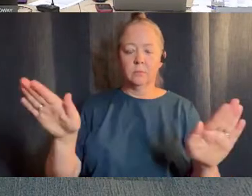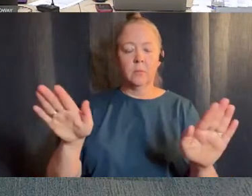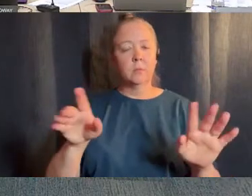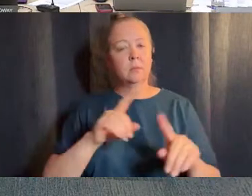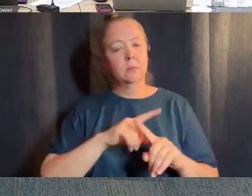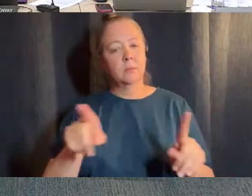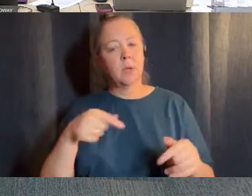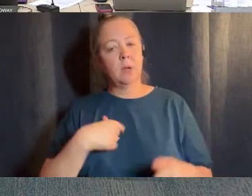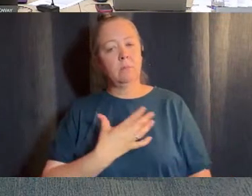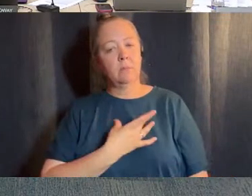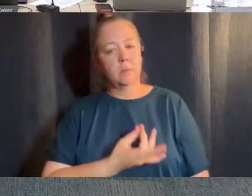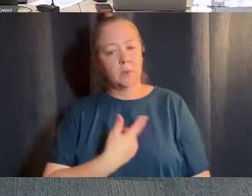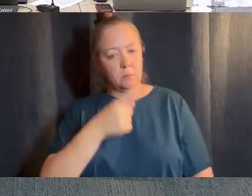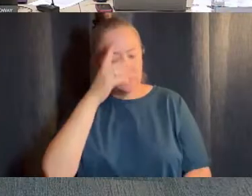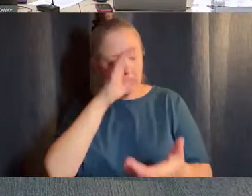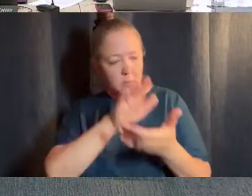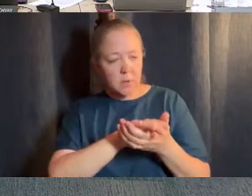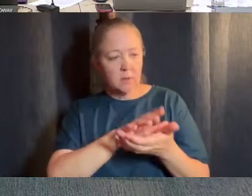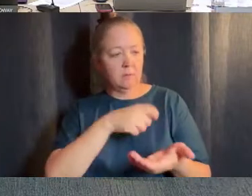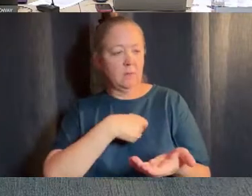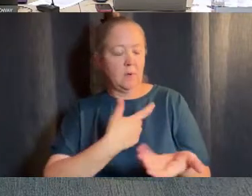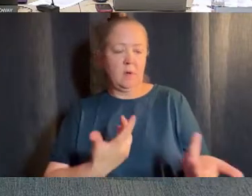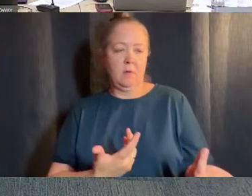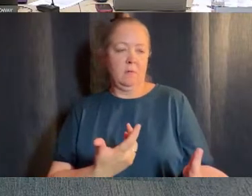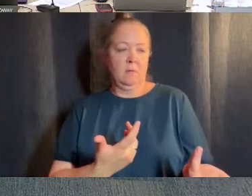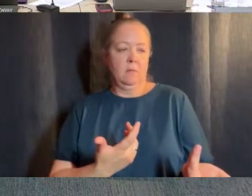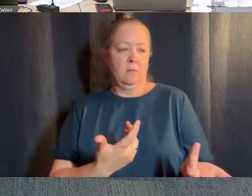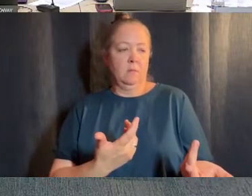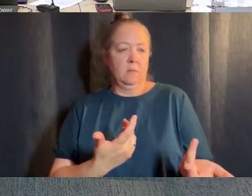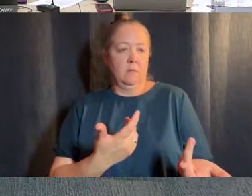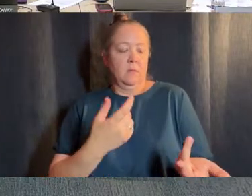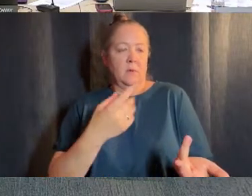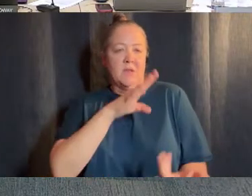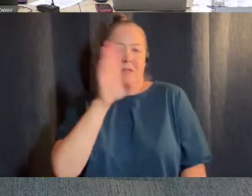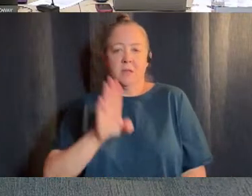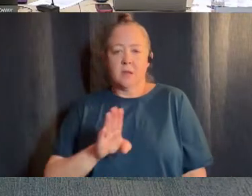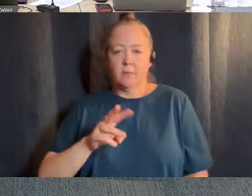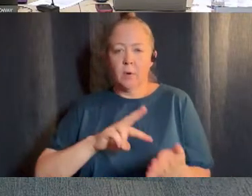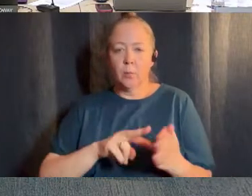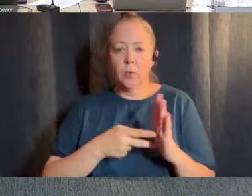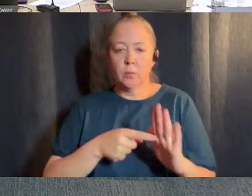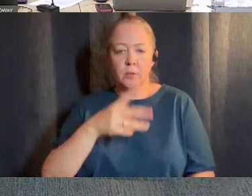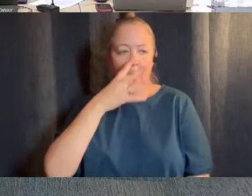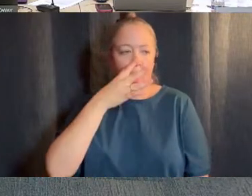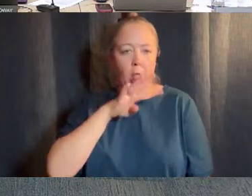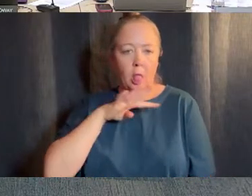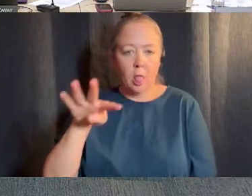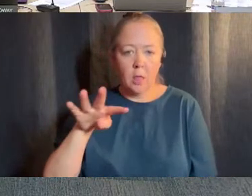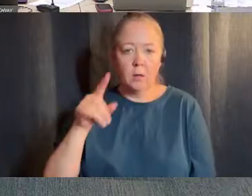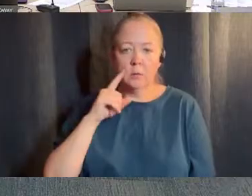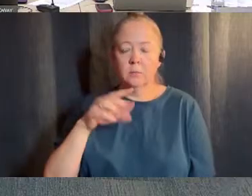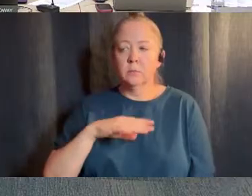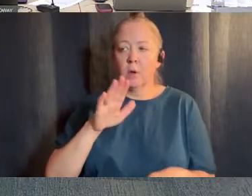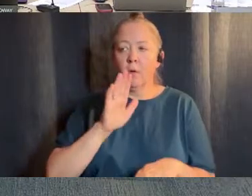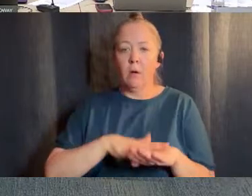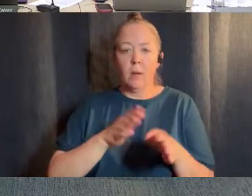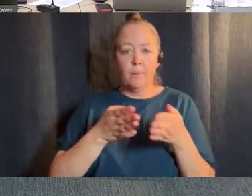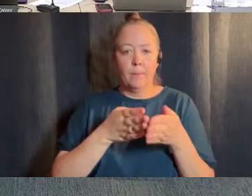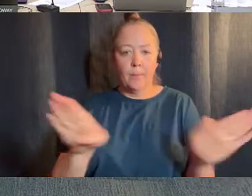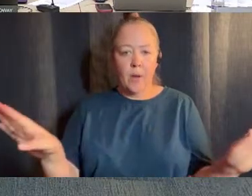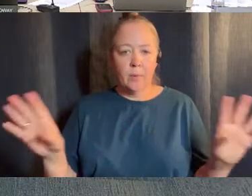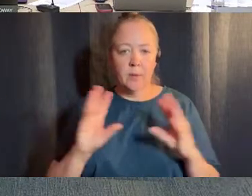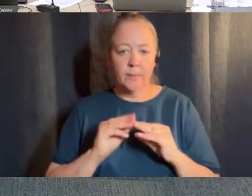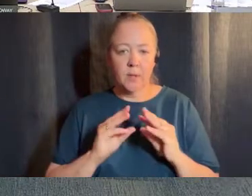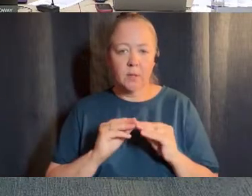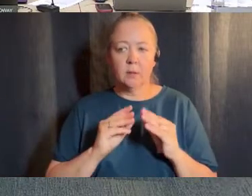tried to diminish, and completely disrespected someone in a public forum and as a part of a public record. The words and